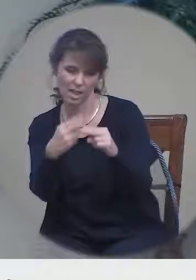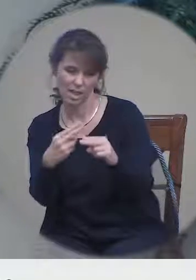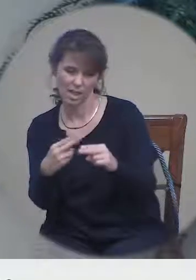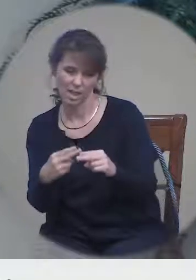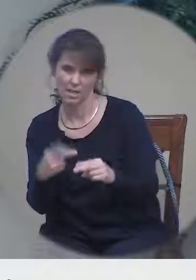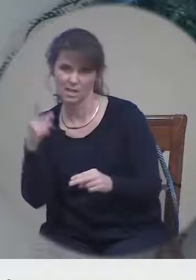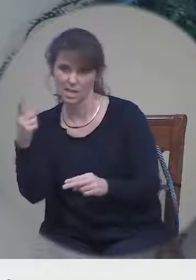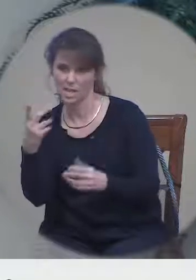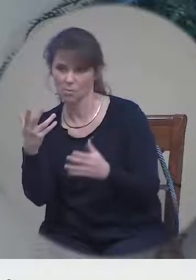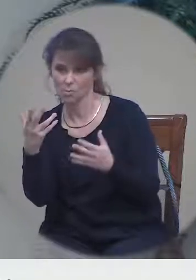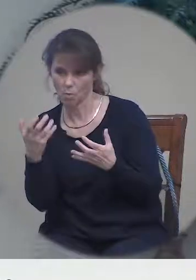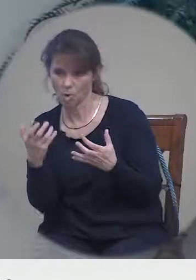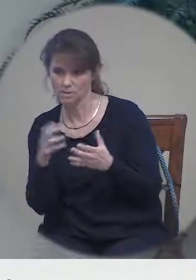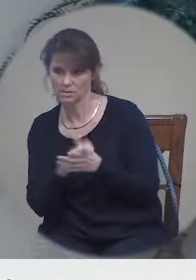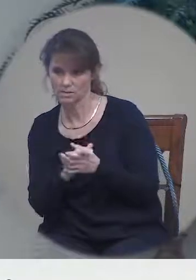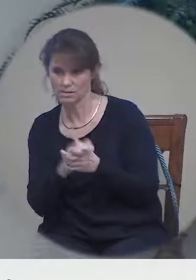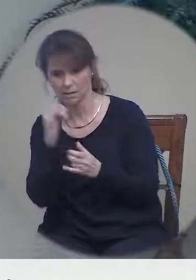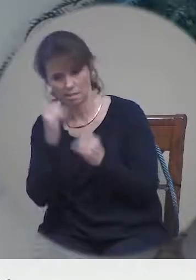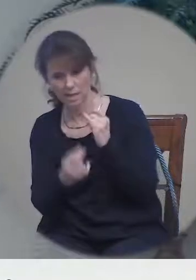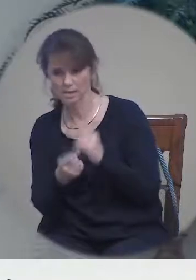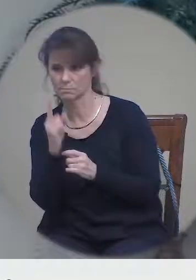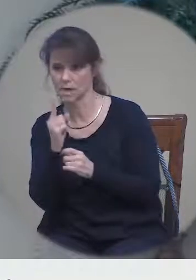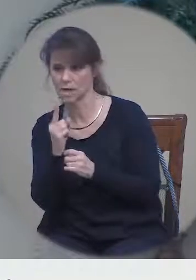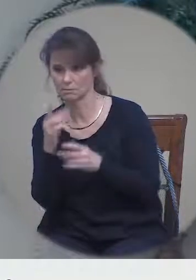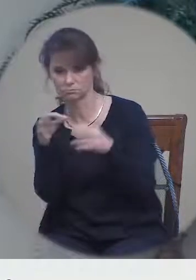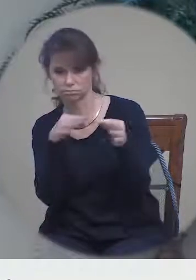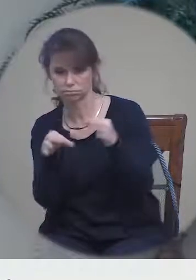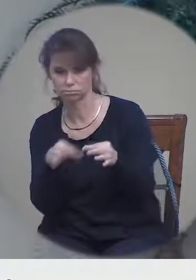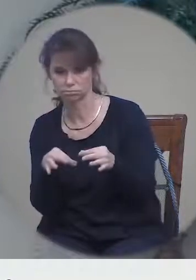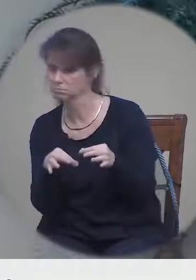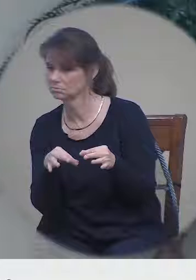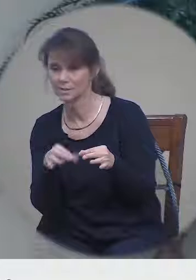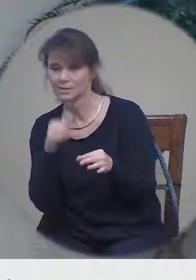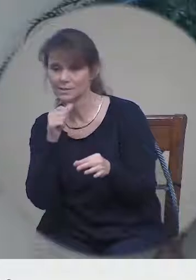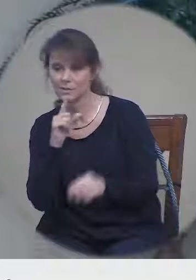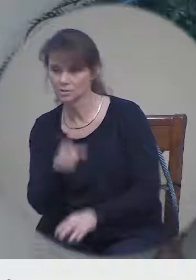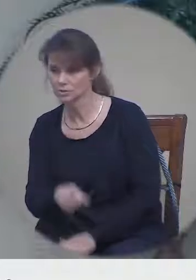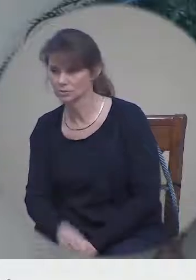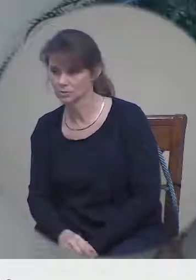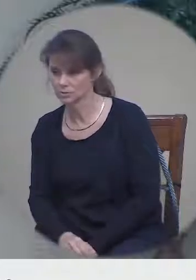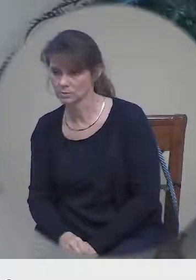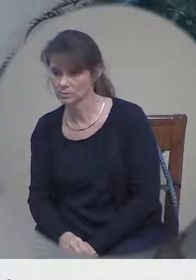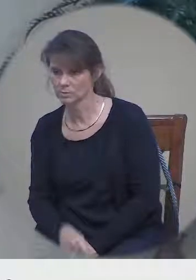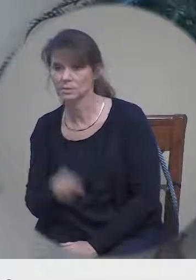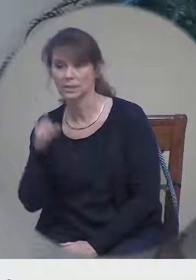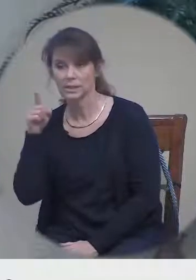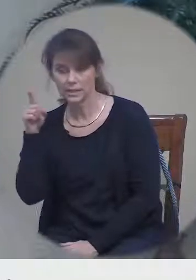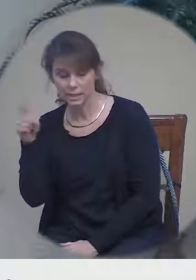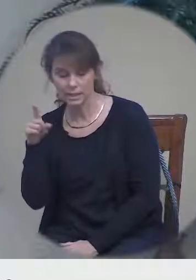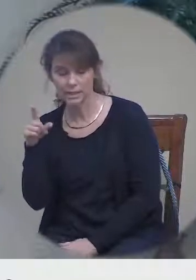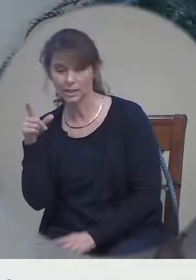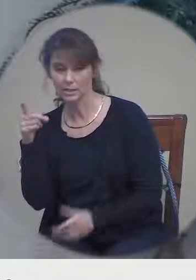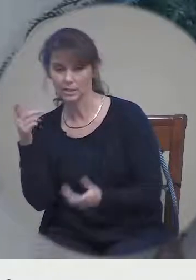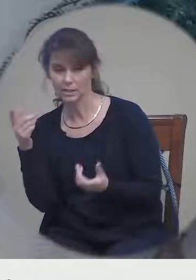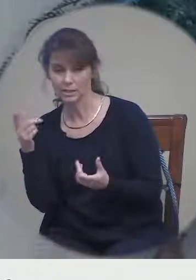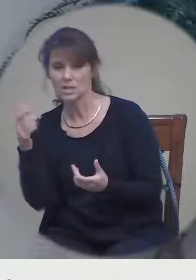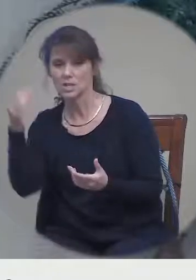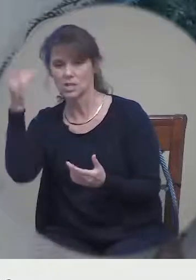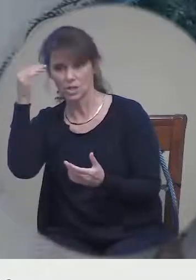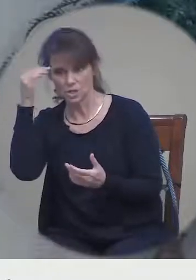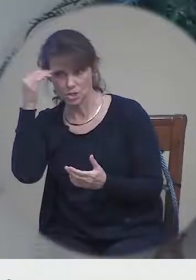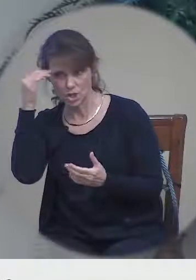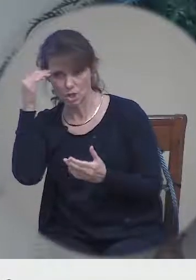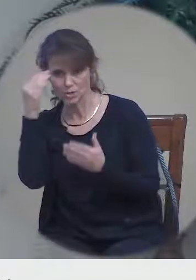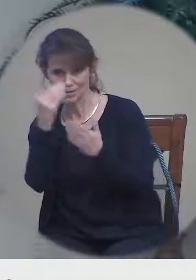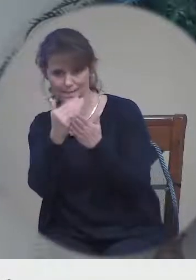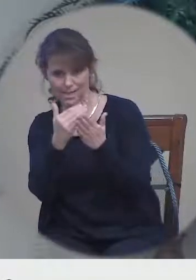he wants to bring up at the last minute. That is not true. What he's doing is, knowing the lessons